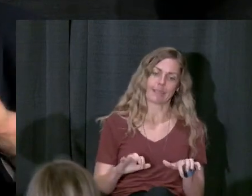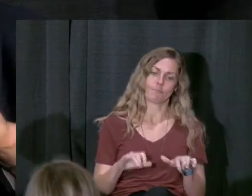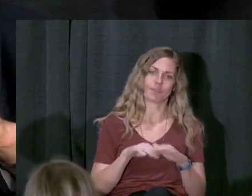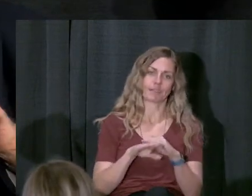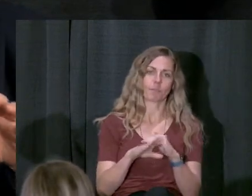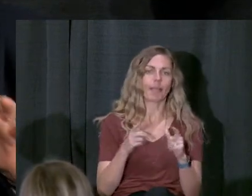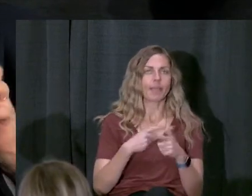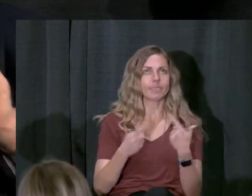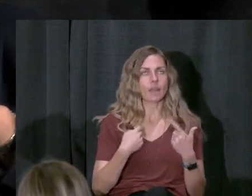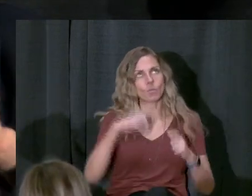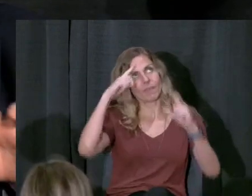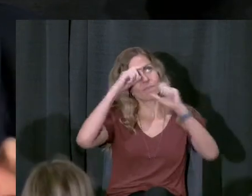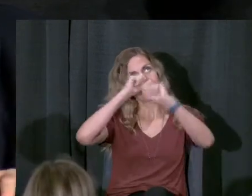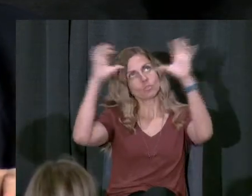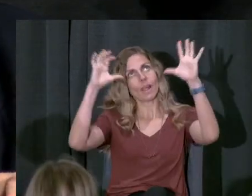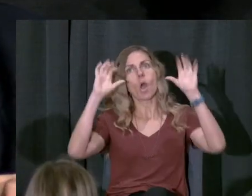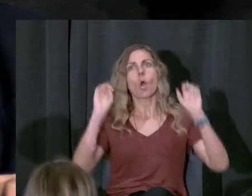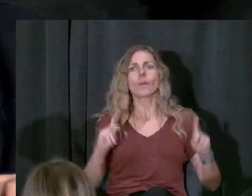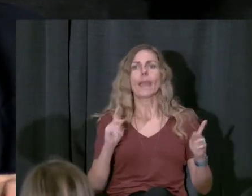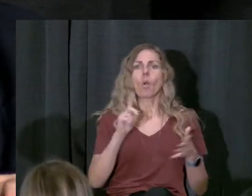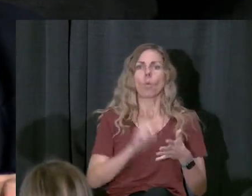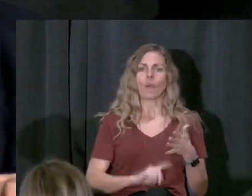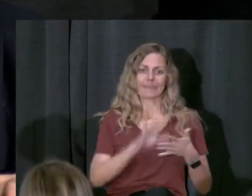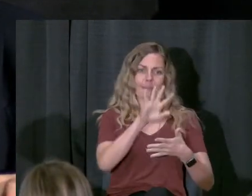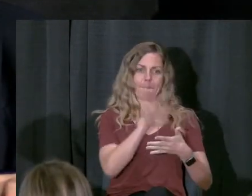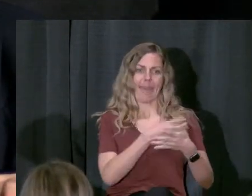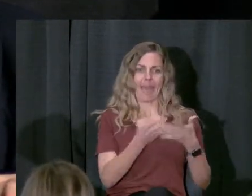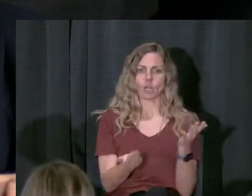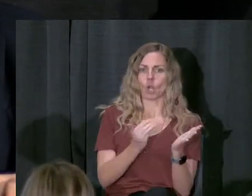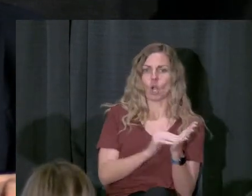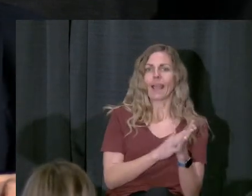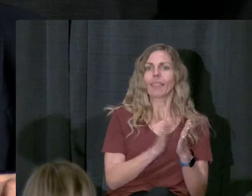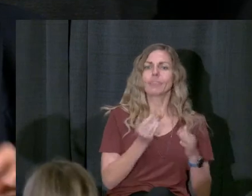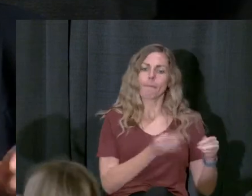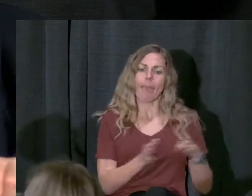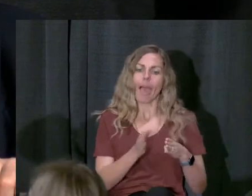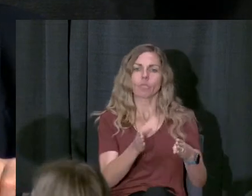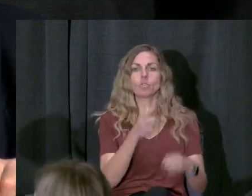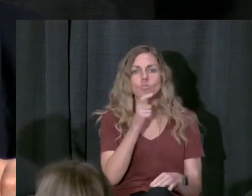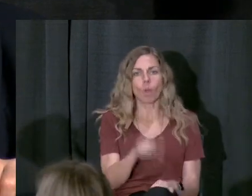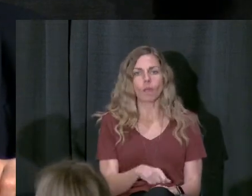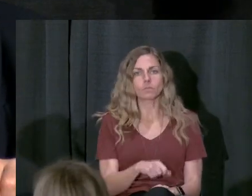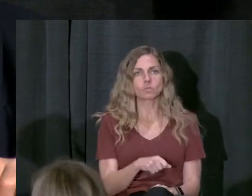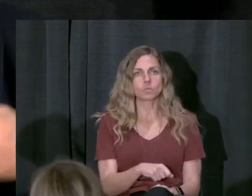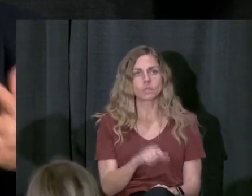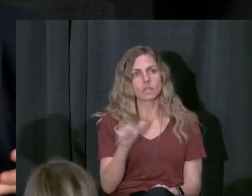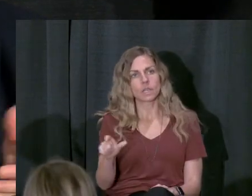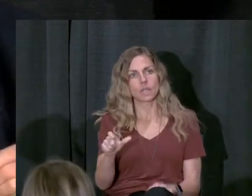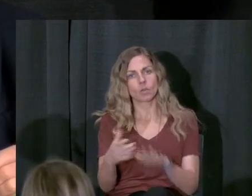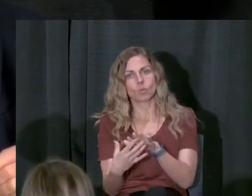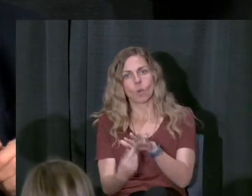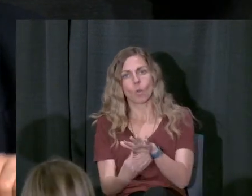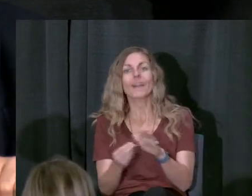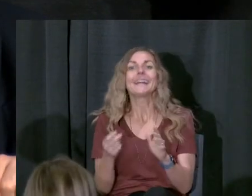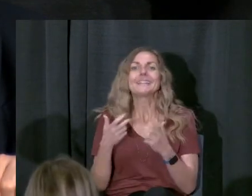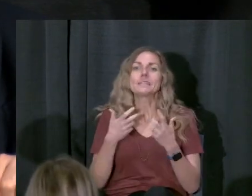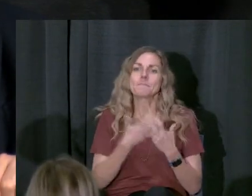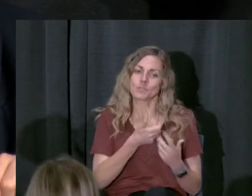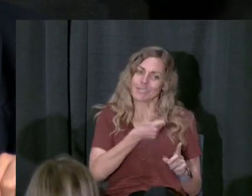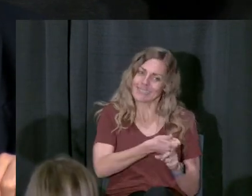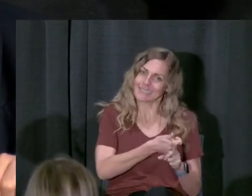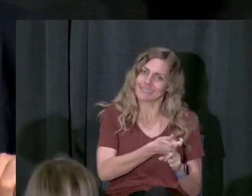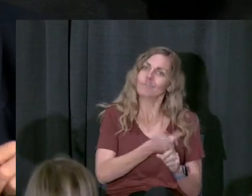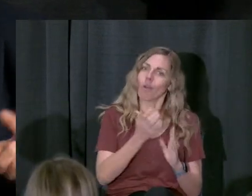visualize the pattern of the keyboard path automatically. You don't have to click it and record it. The machine does it for you.